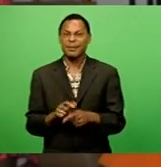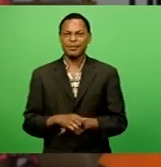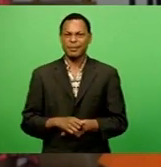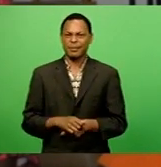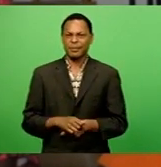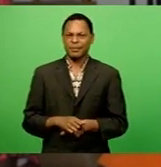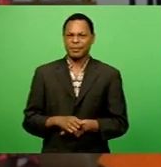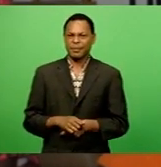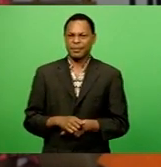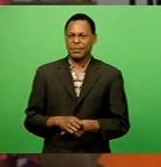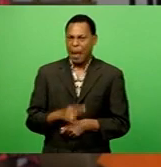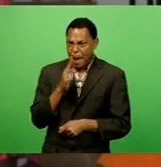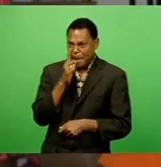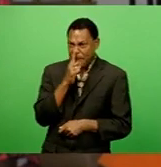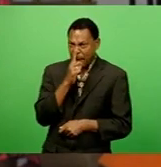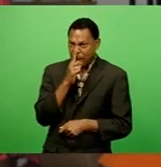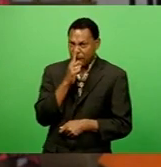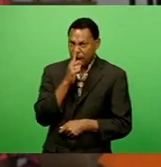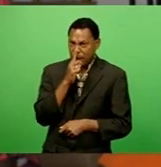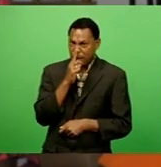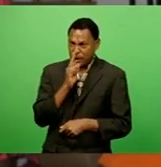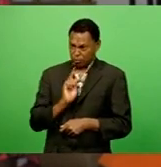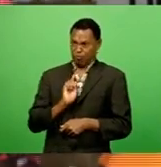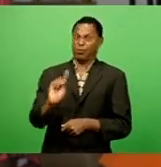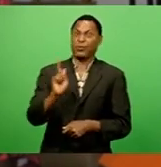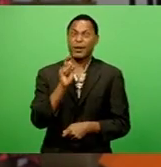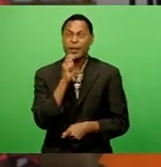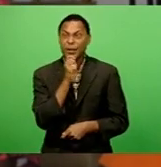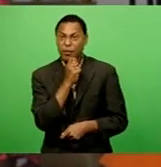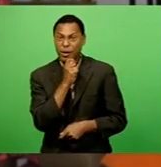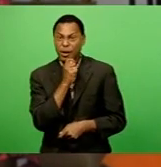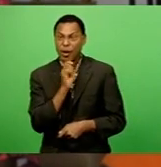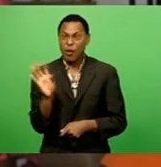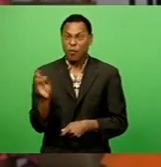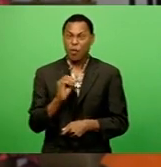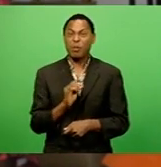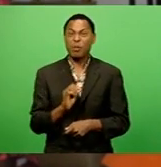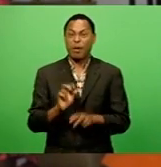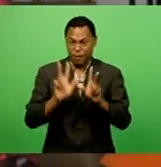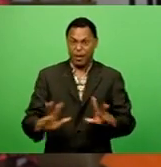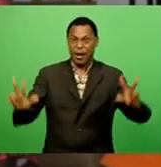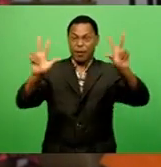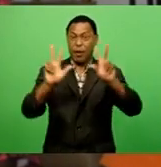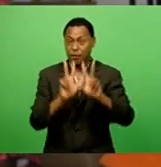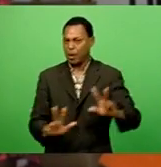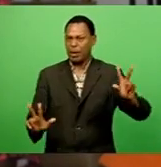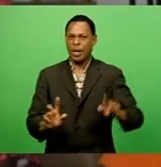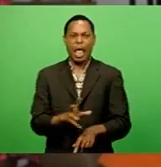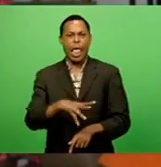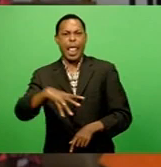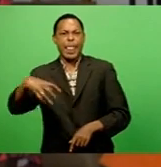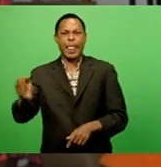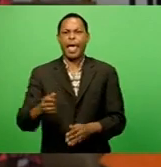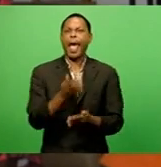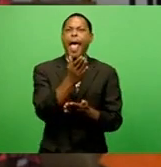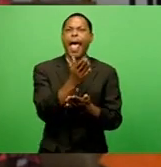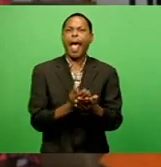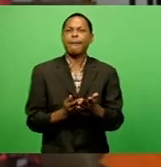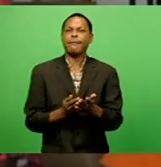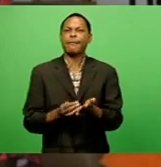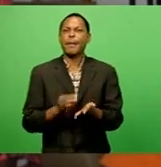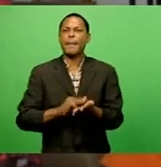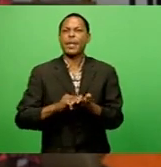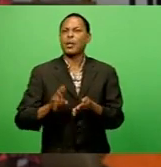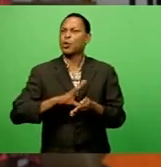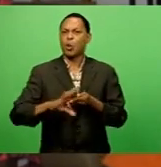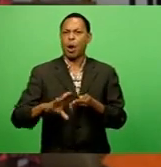estimated that people that went to that tournament from Viti level and Vano level took about $500,000 to that island of Taviuni, which